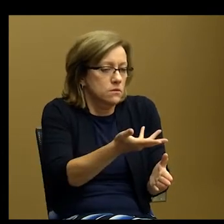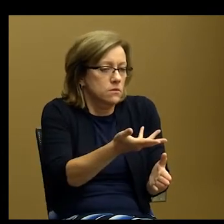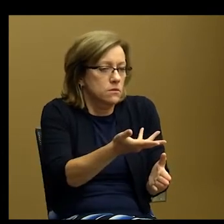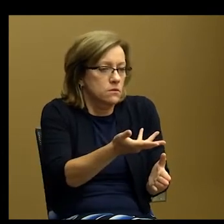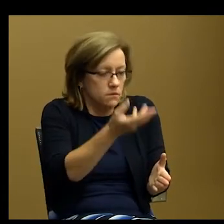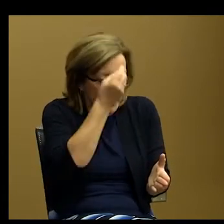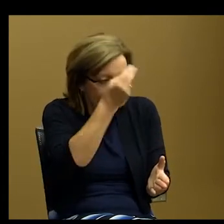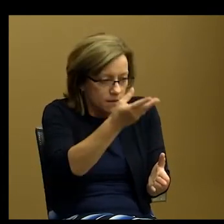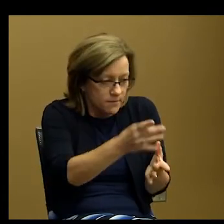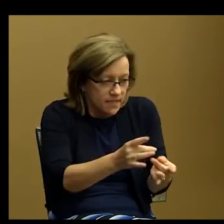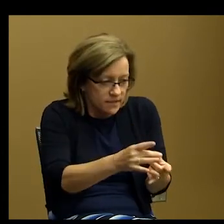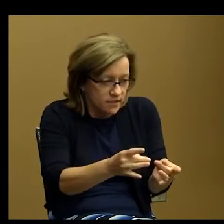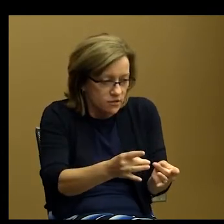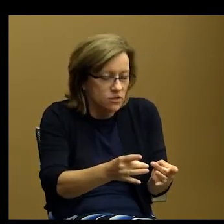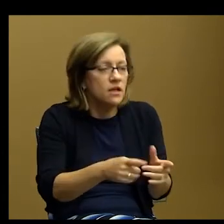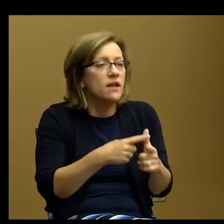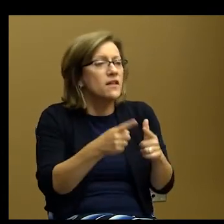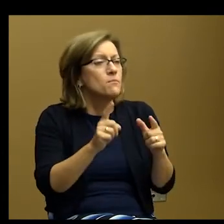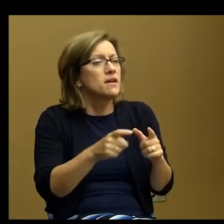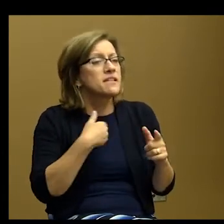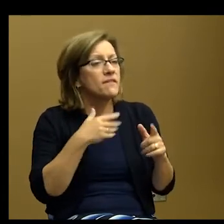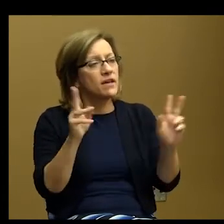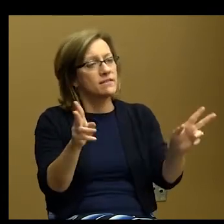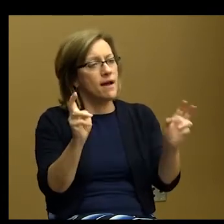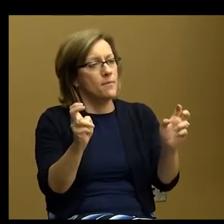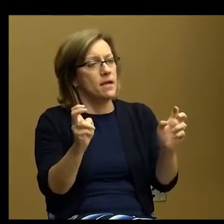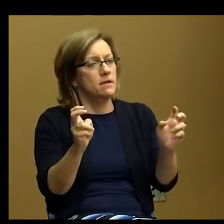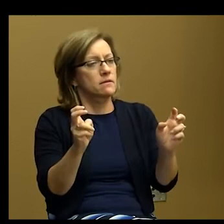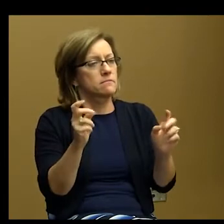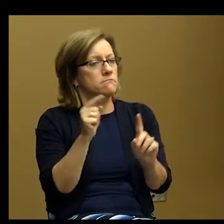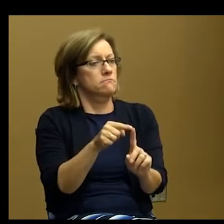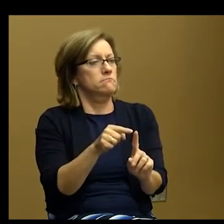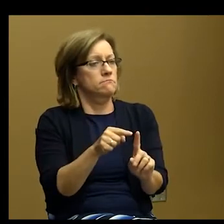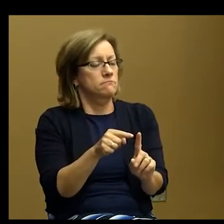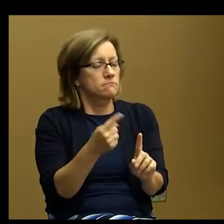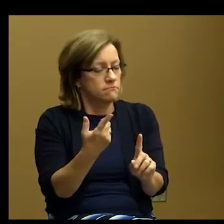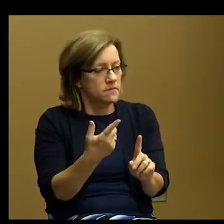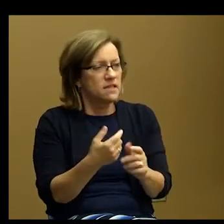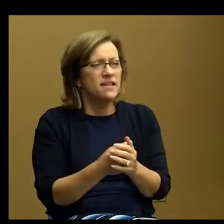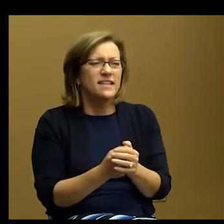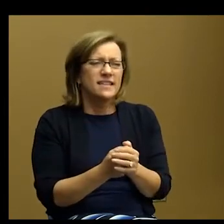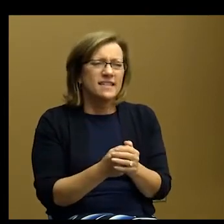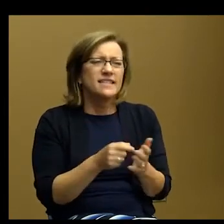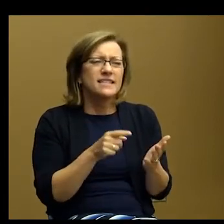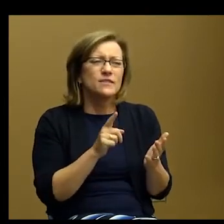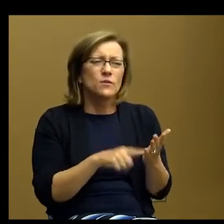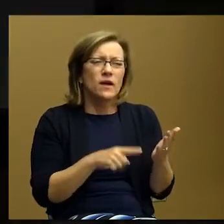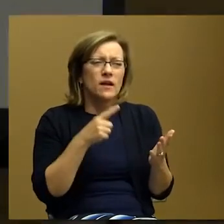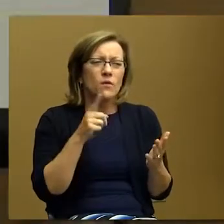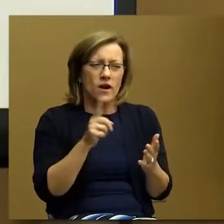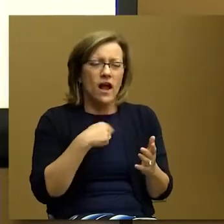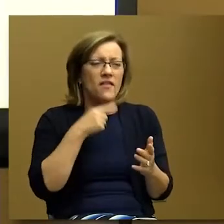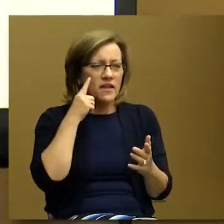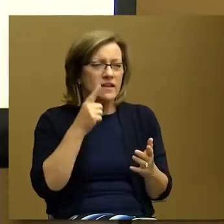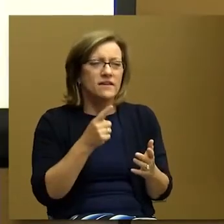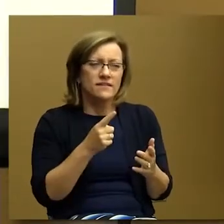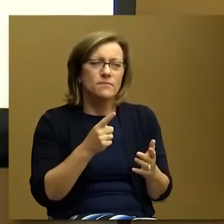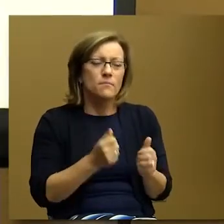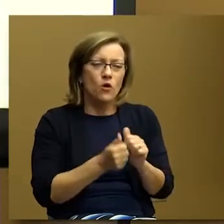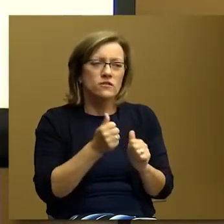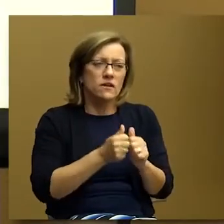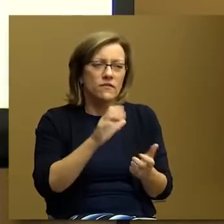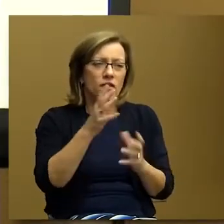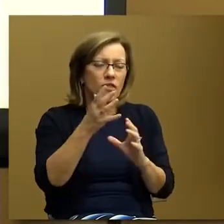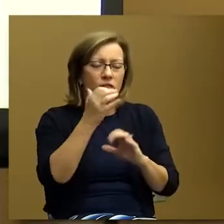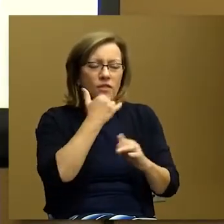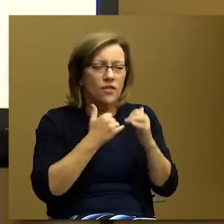then you have to have a topic. And here's where I think it really messes up with our kids. If you